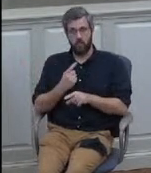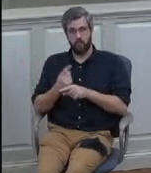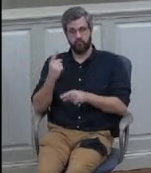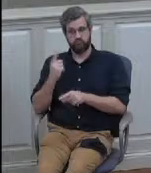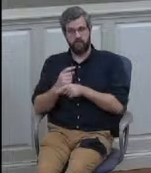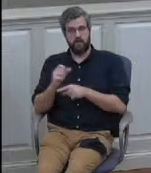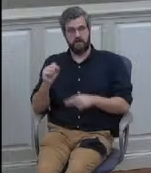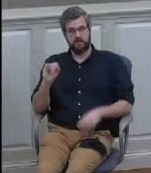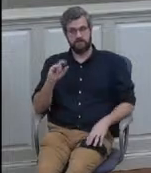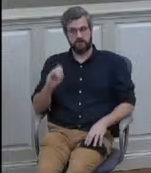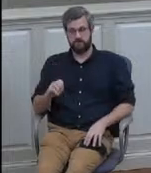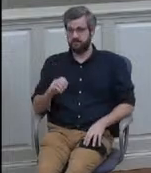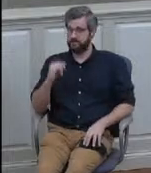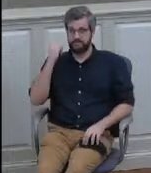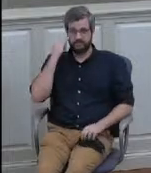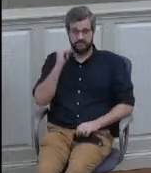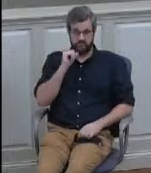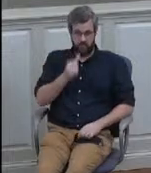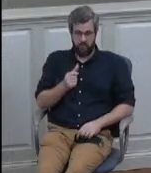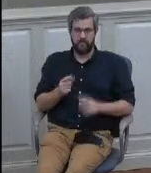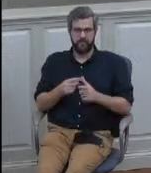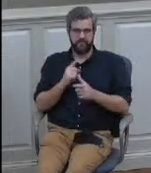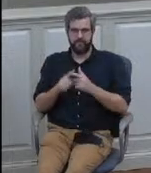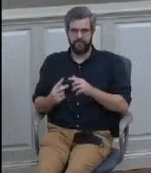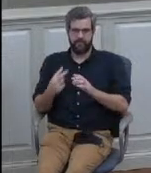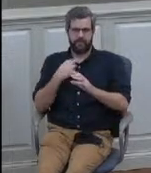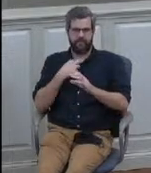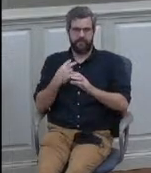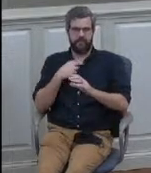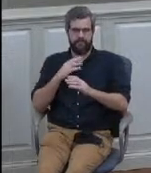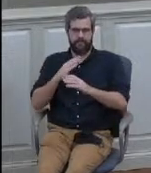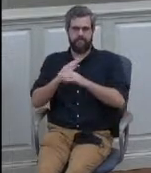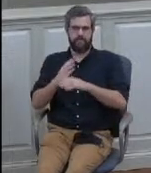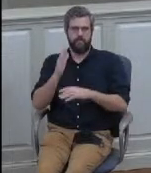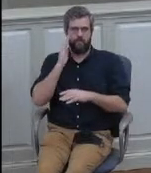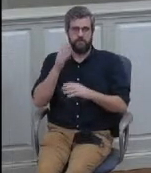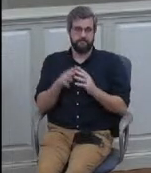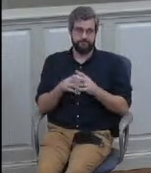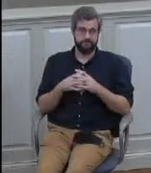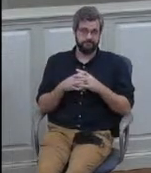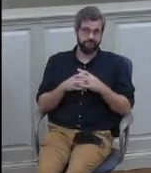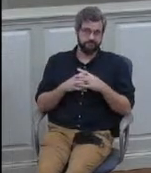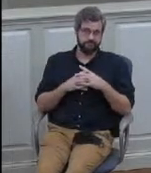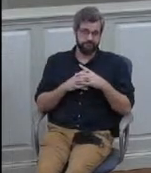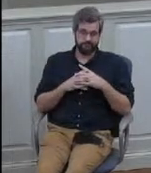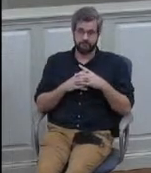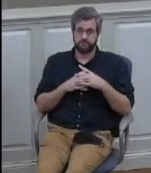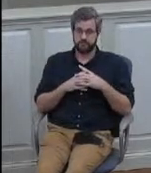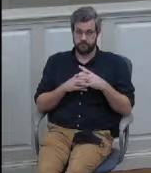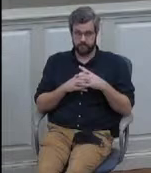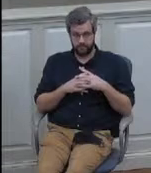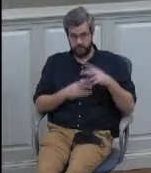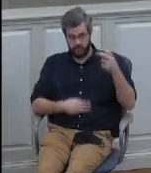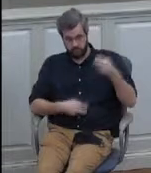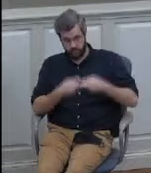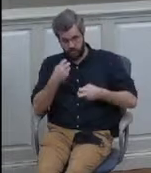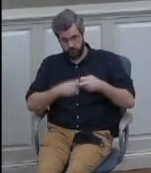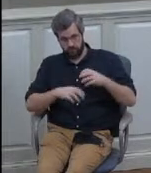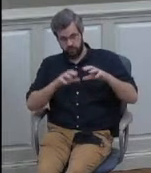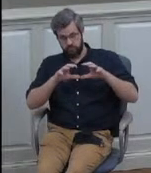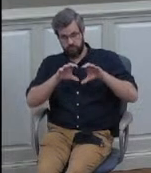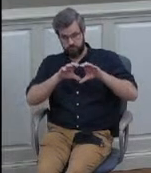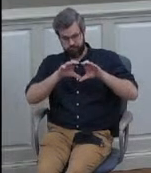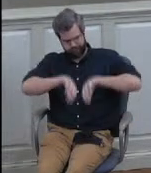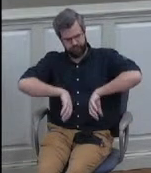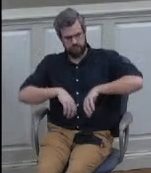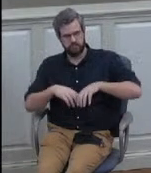have issues with clogging and different areas. We're gonna patch what is collapsed now, but all that